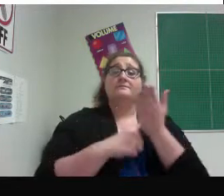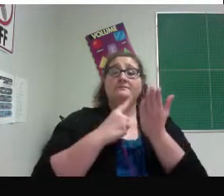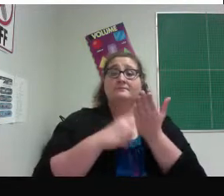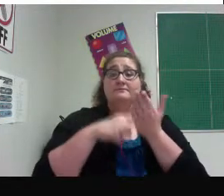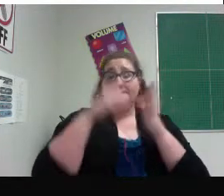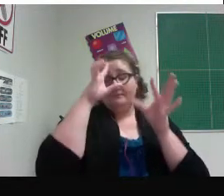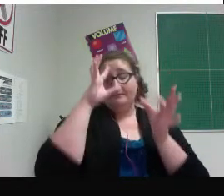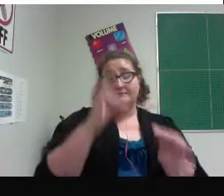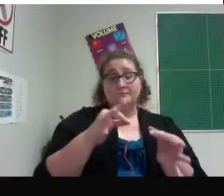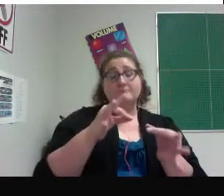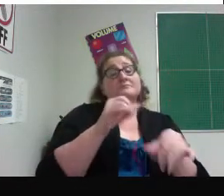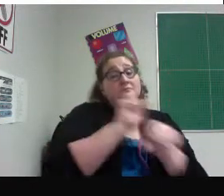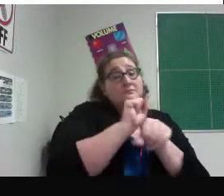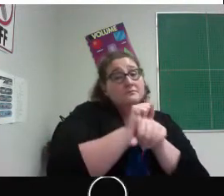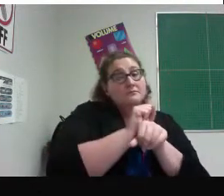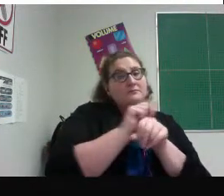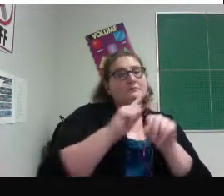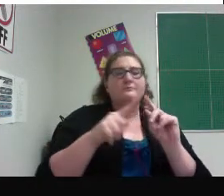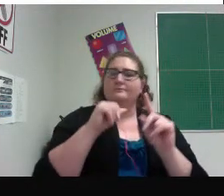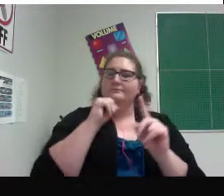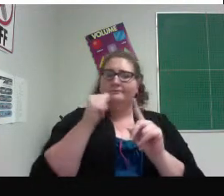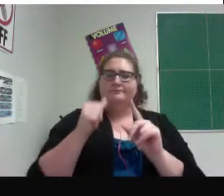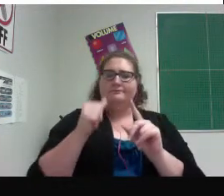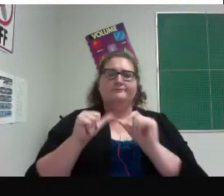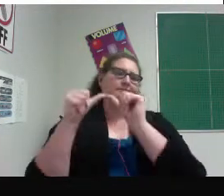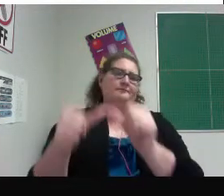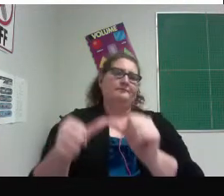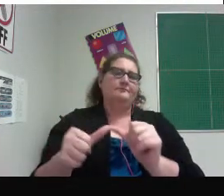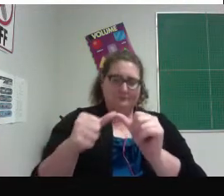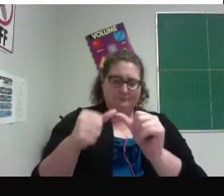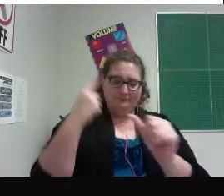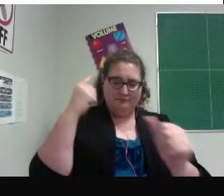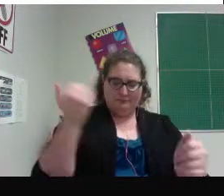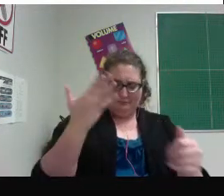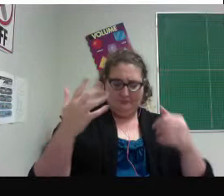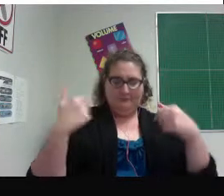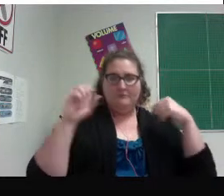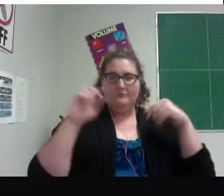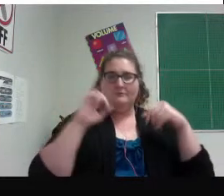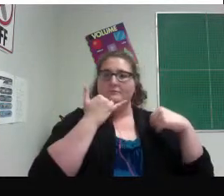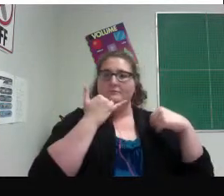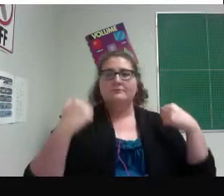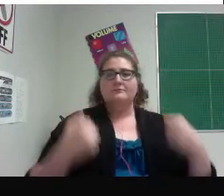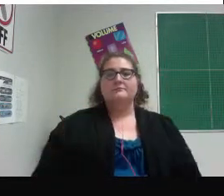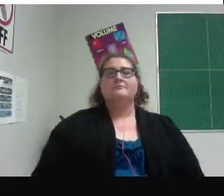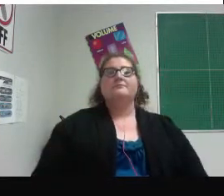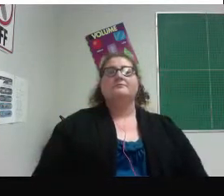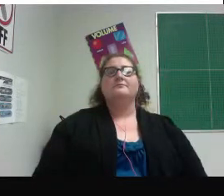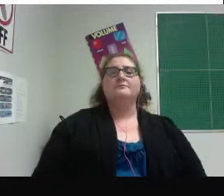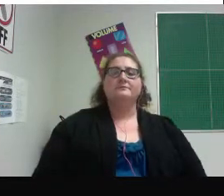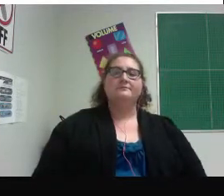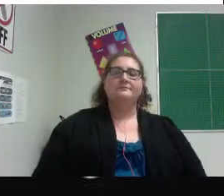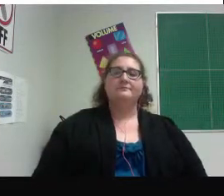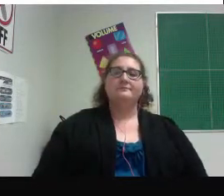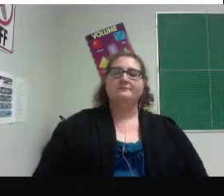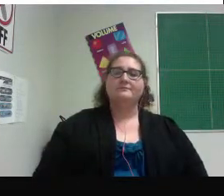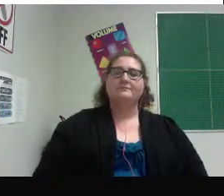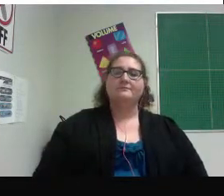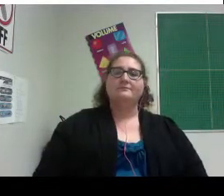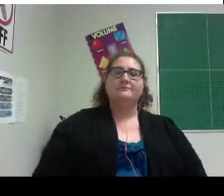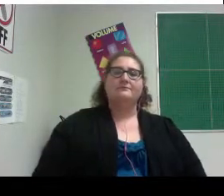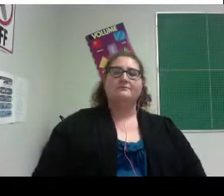So sometimes conjectures, even though they work, they don't work long term. Oh, I missed.